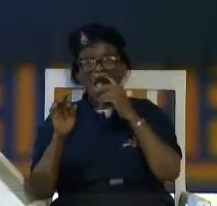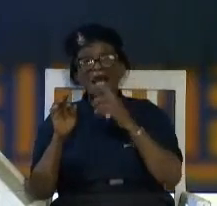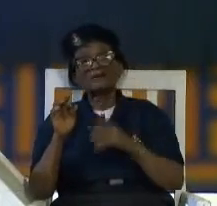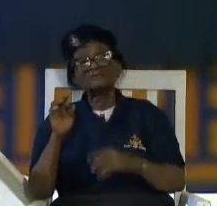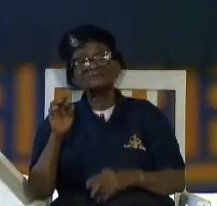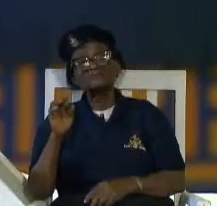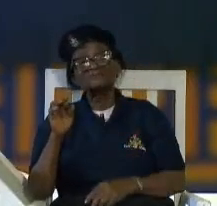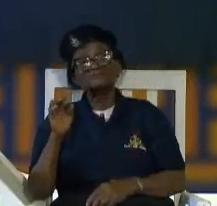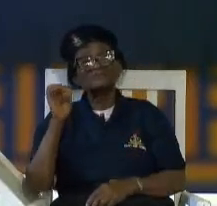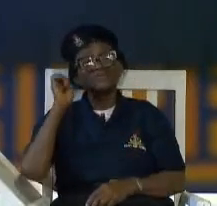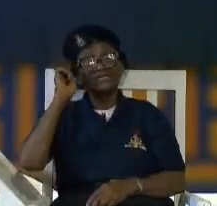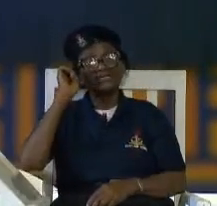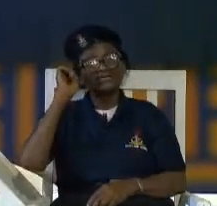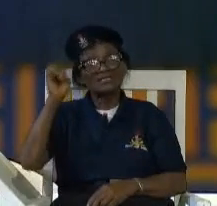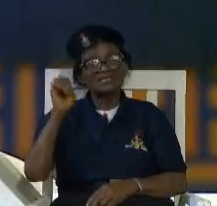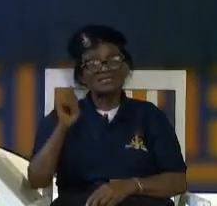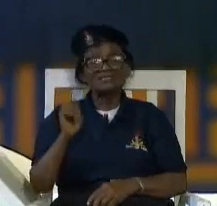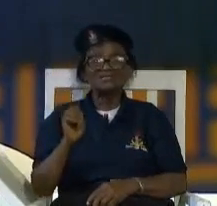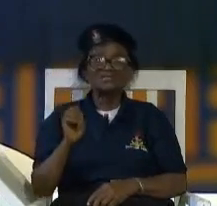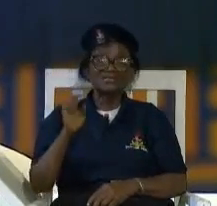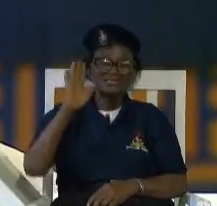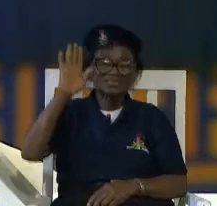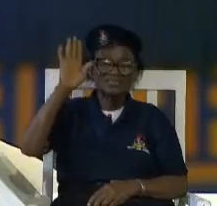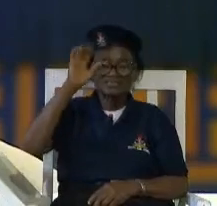His daughters, two daughters,